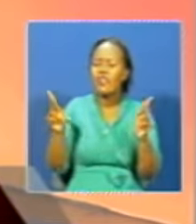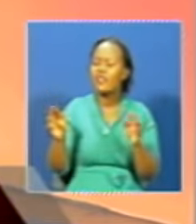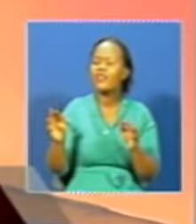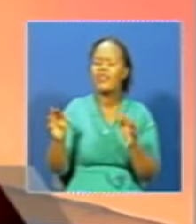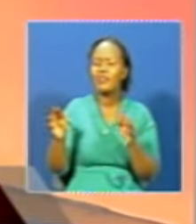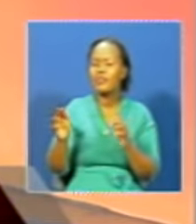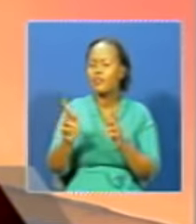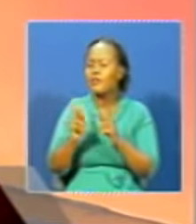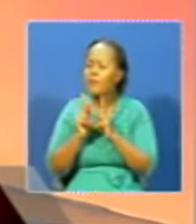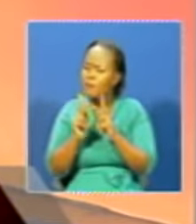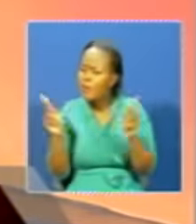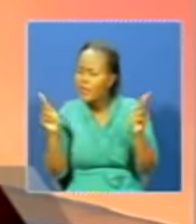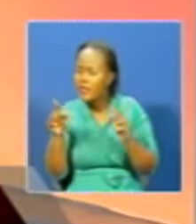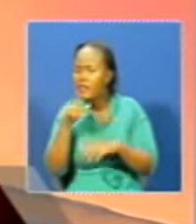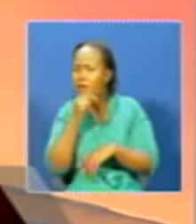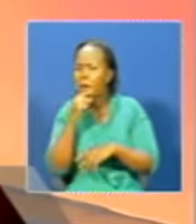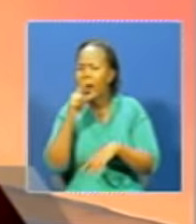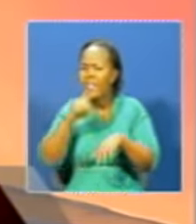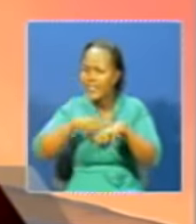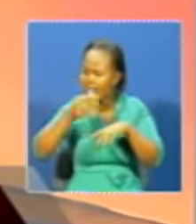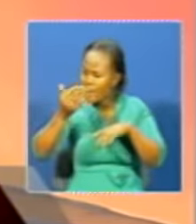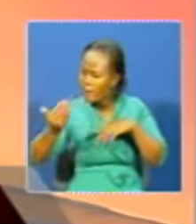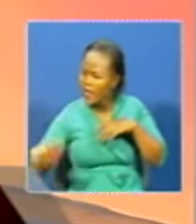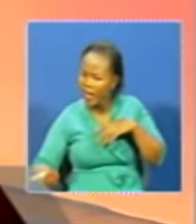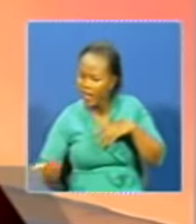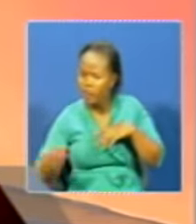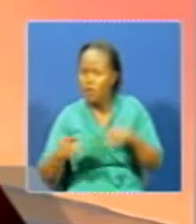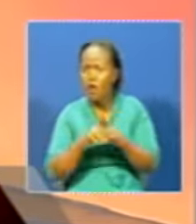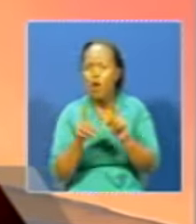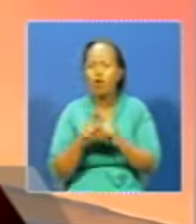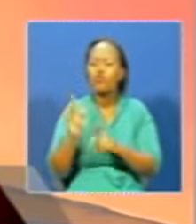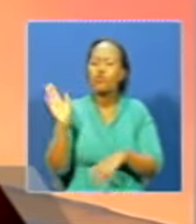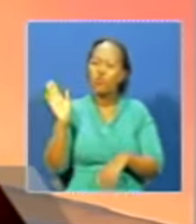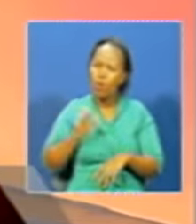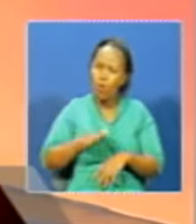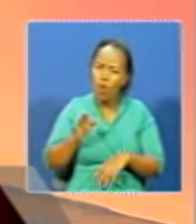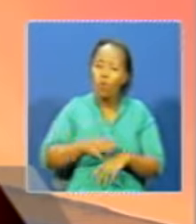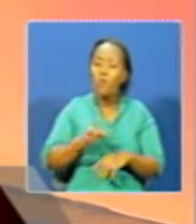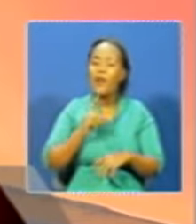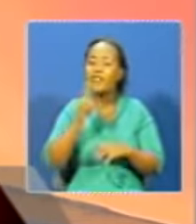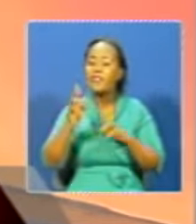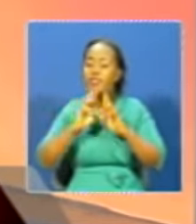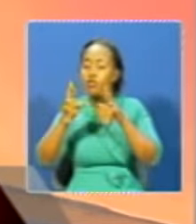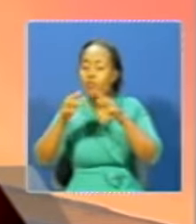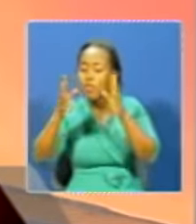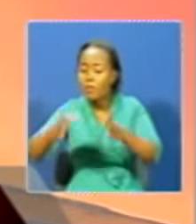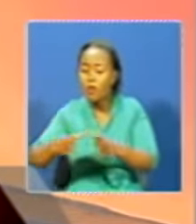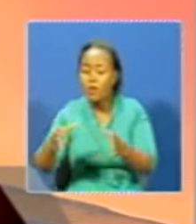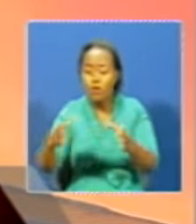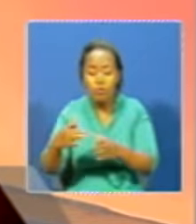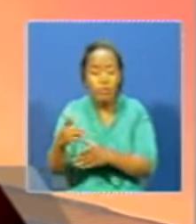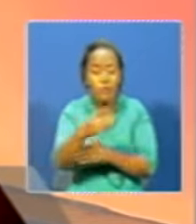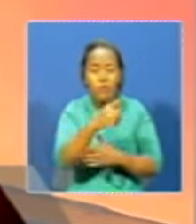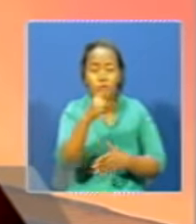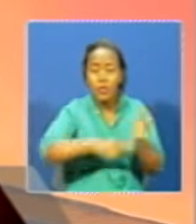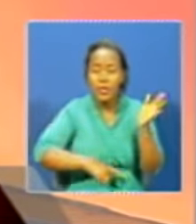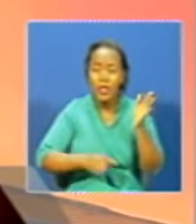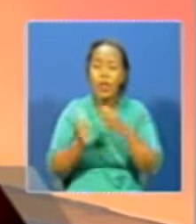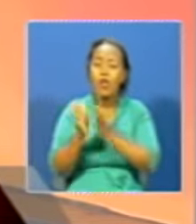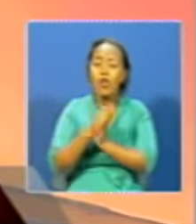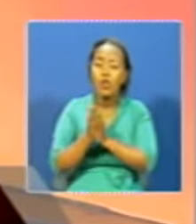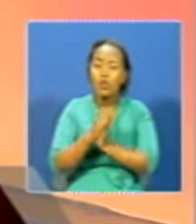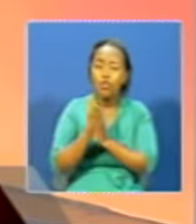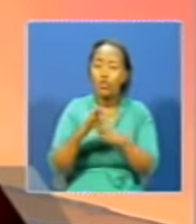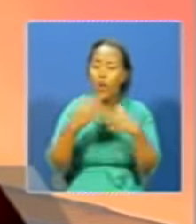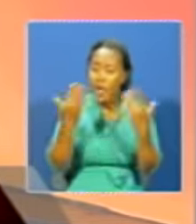younger days. And she told reporters about a story about how one day